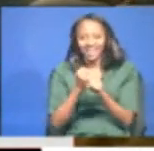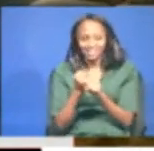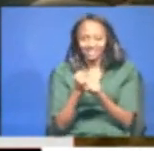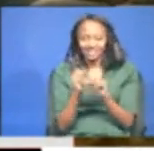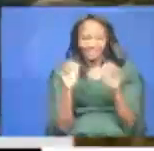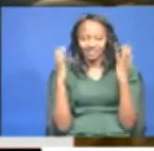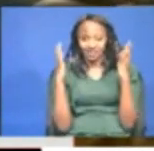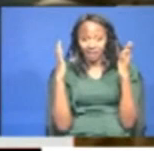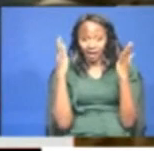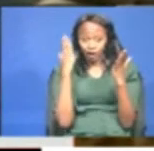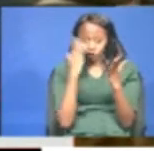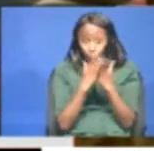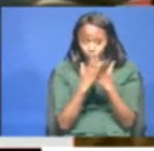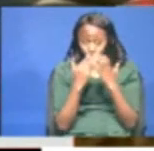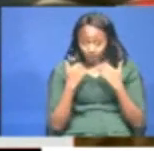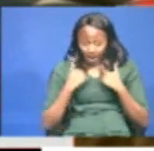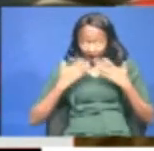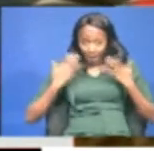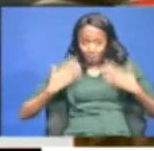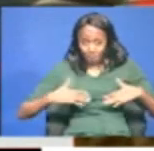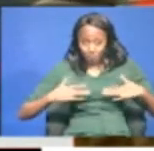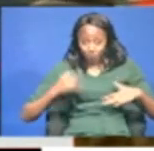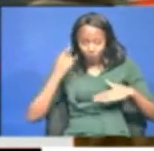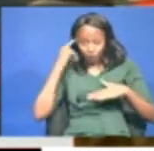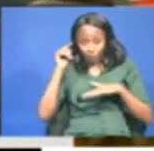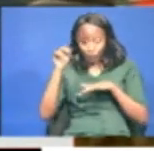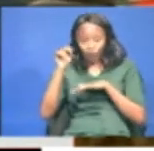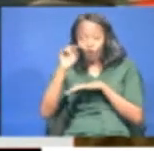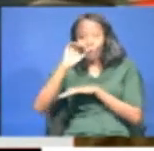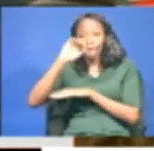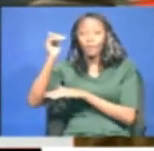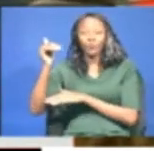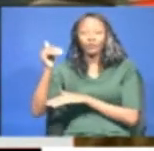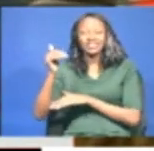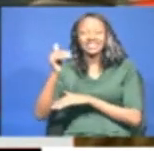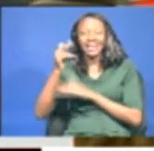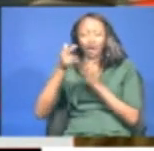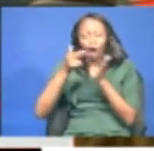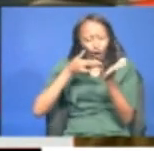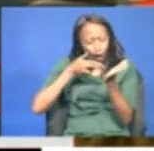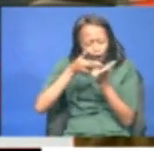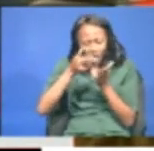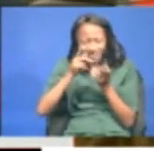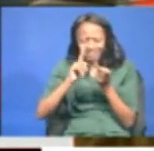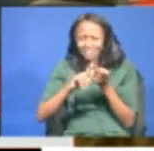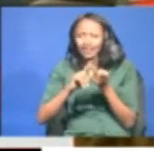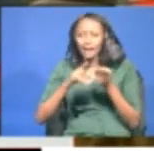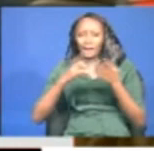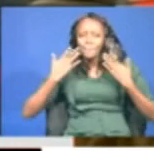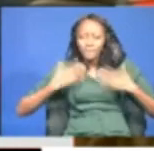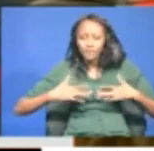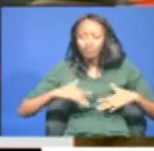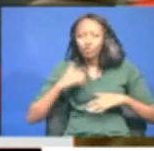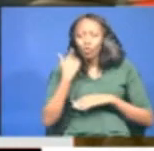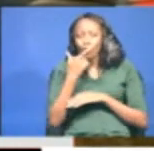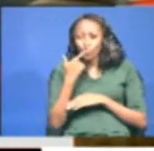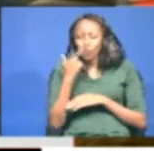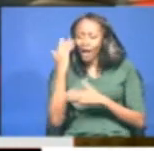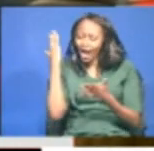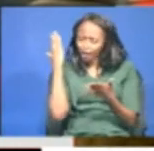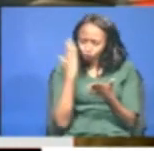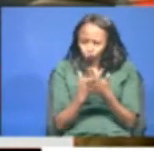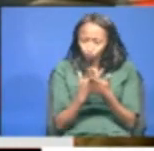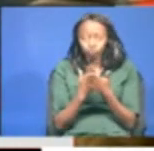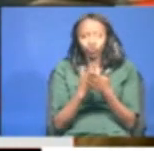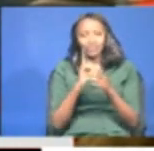That the people of the mountain are honest people. They are people of integrity. They are true to their